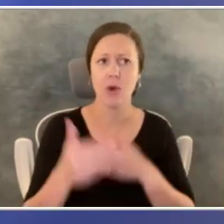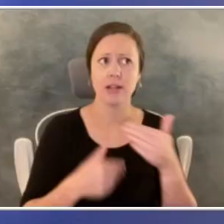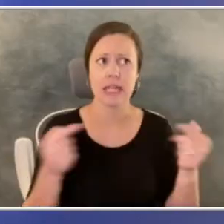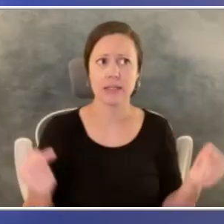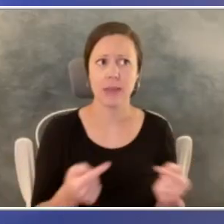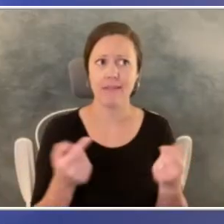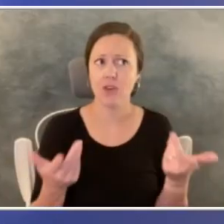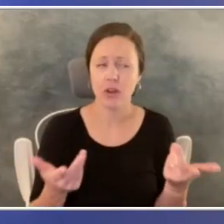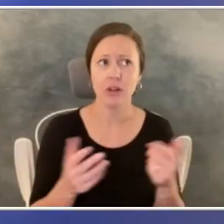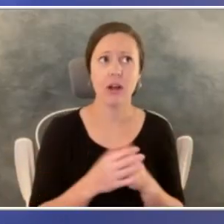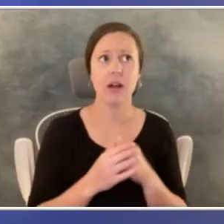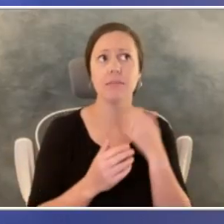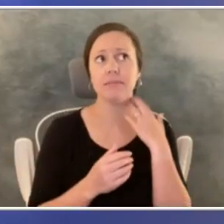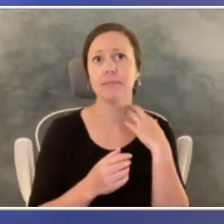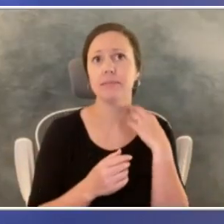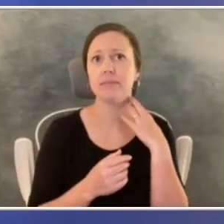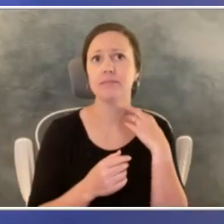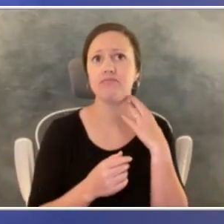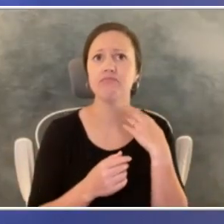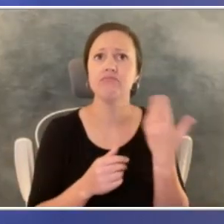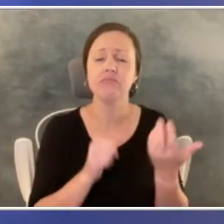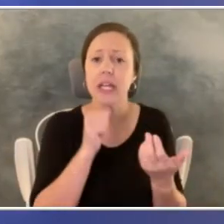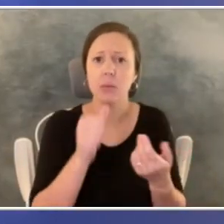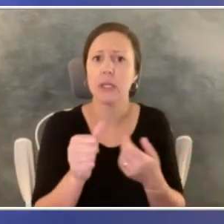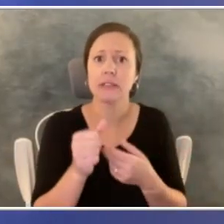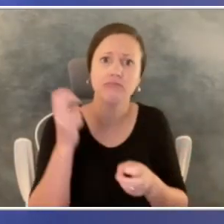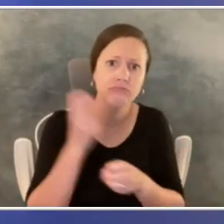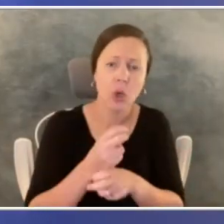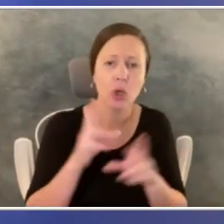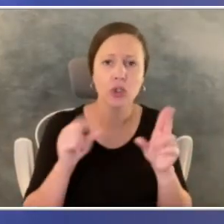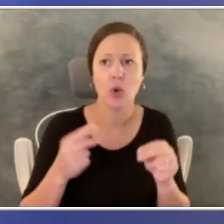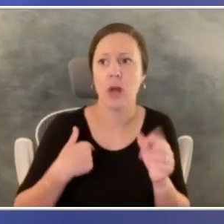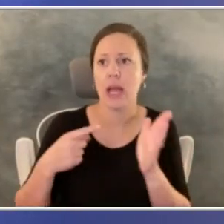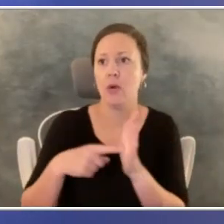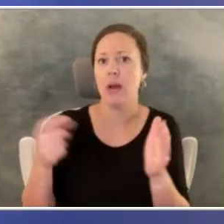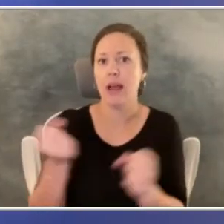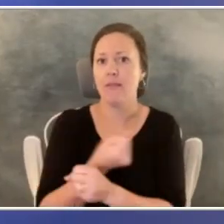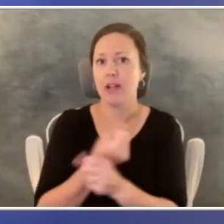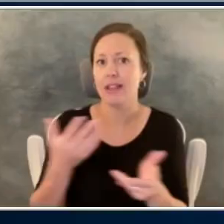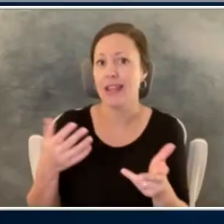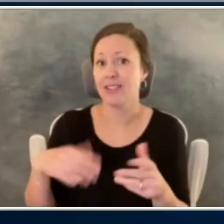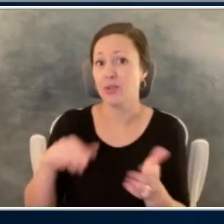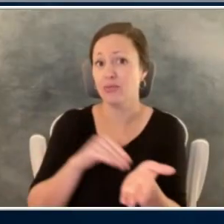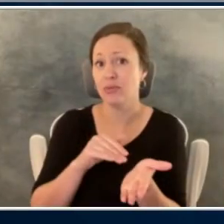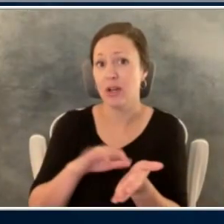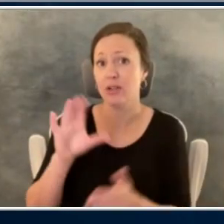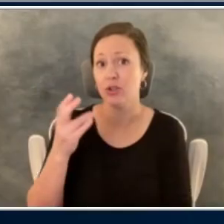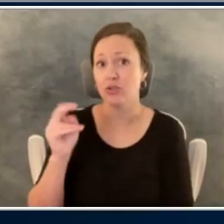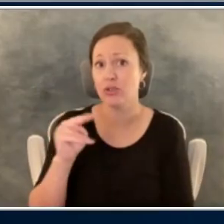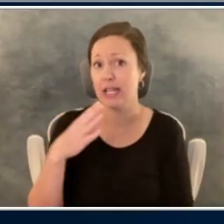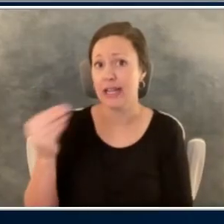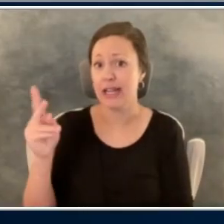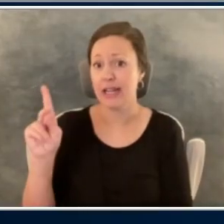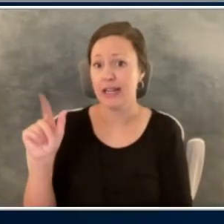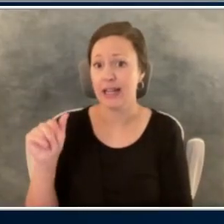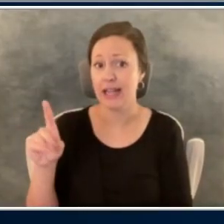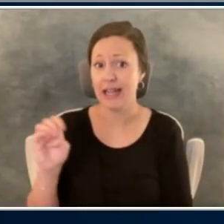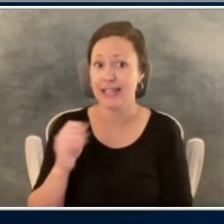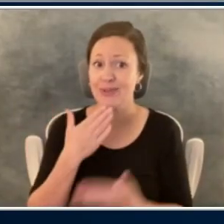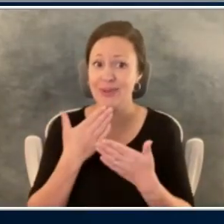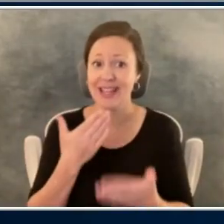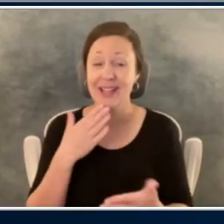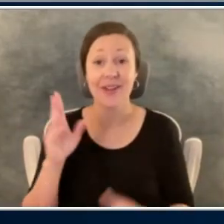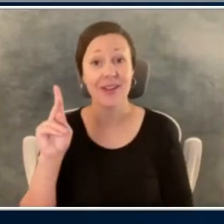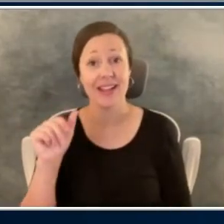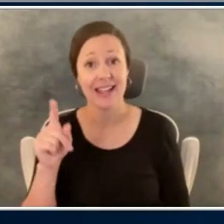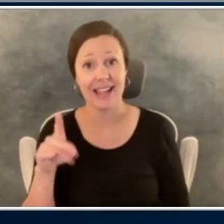difficult, and I owe it all to Dr. Chen and Katie. So thank you. Thank you. Katie, what's the big